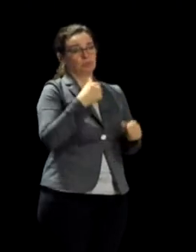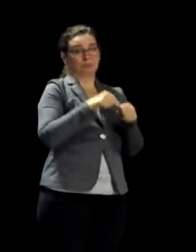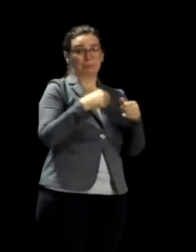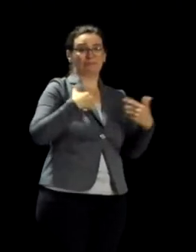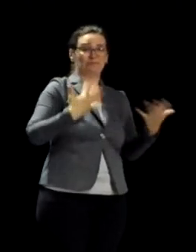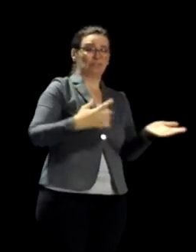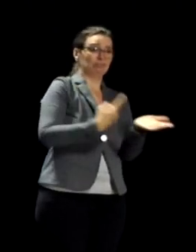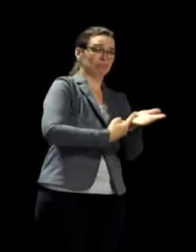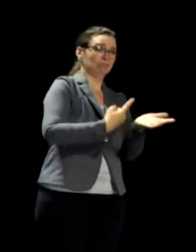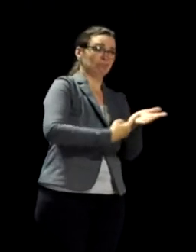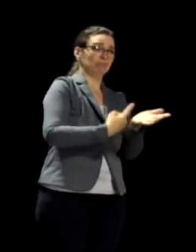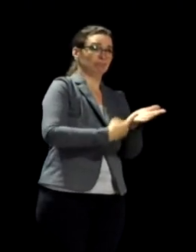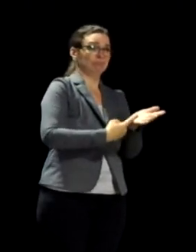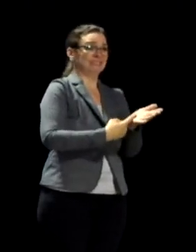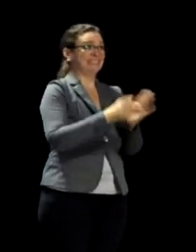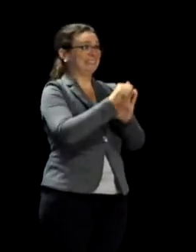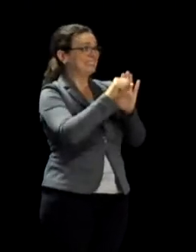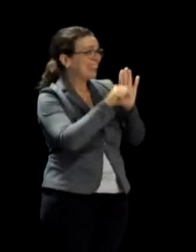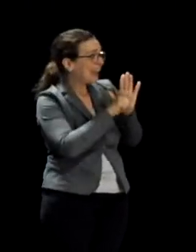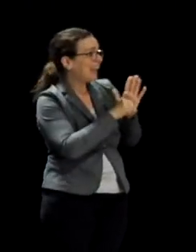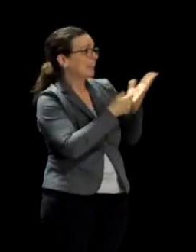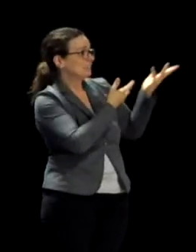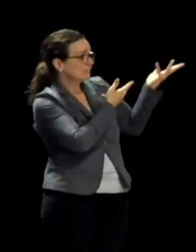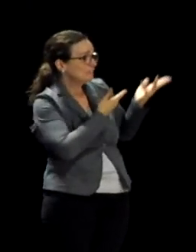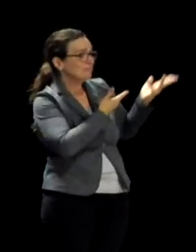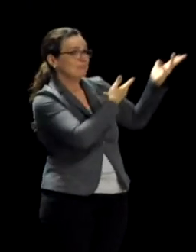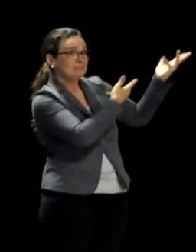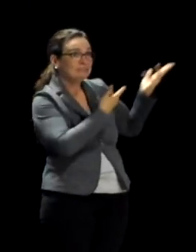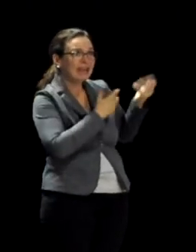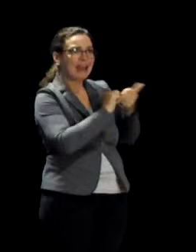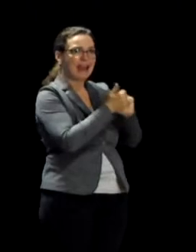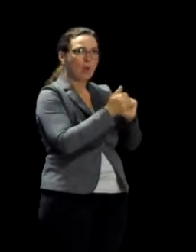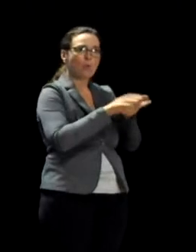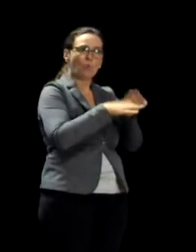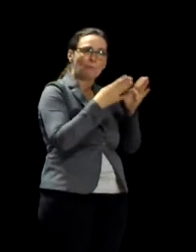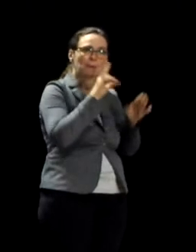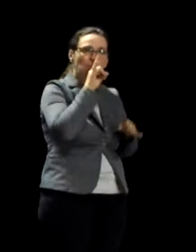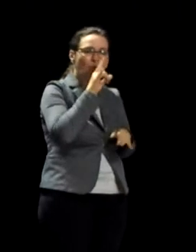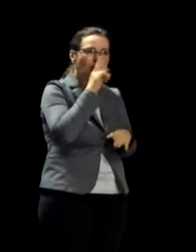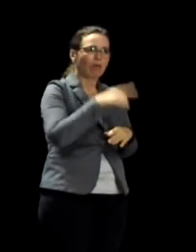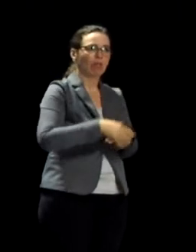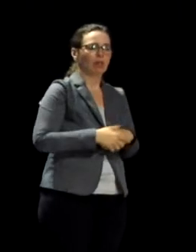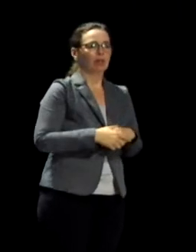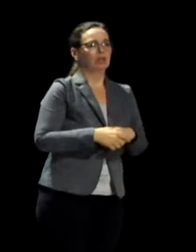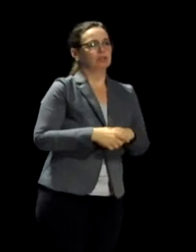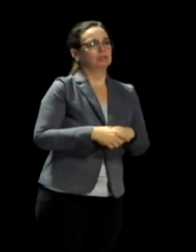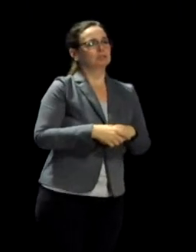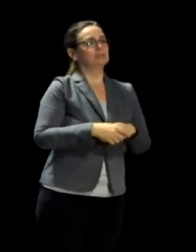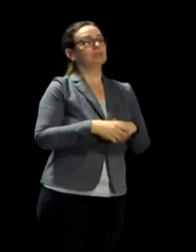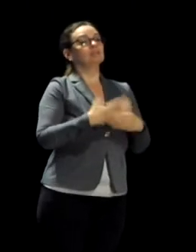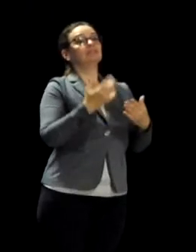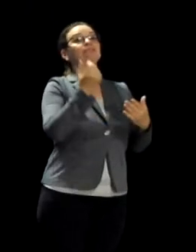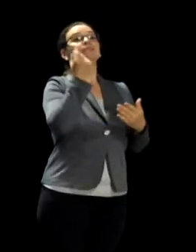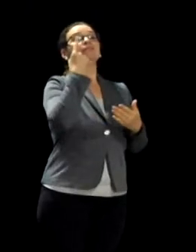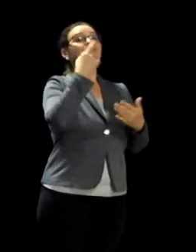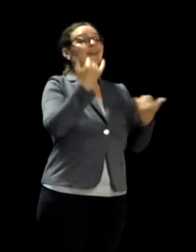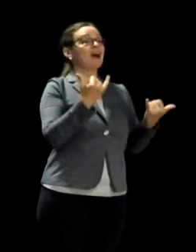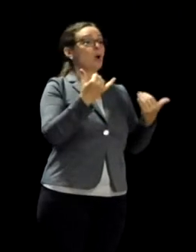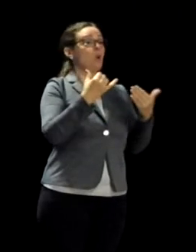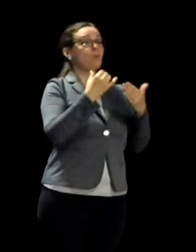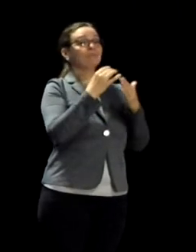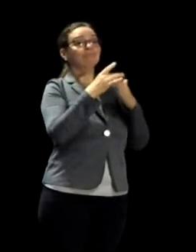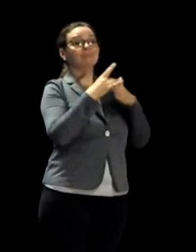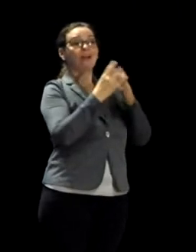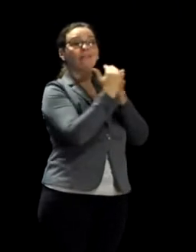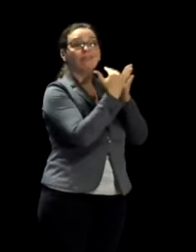for weeks. So even though the guidelines were new, there was always understanding of what certain rules